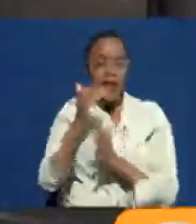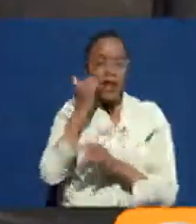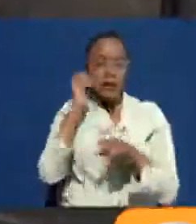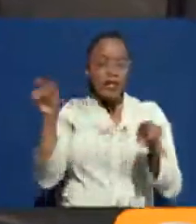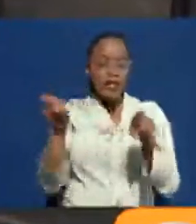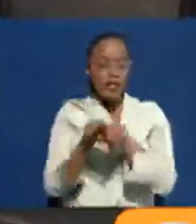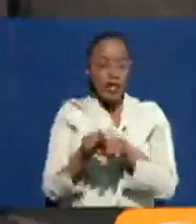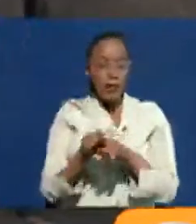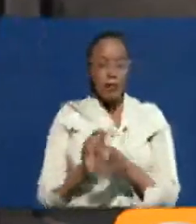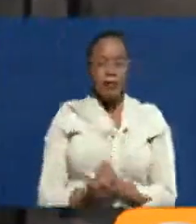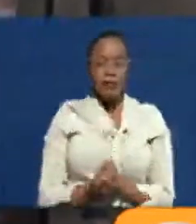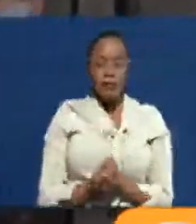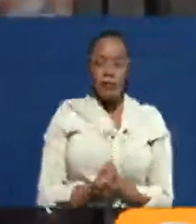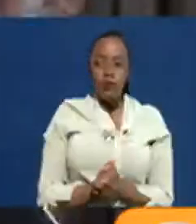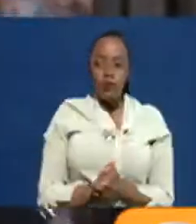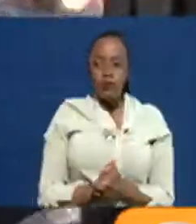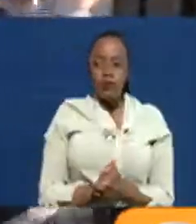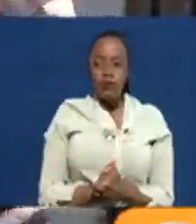Hey,